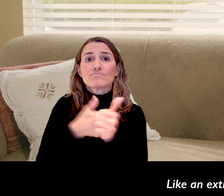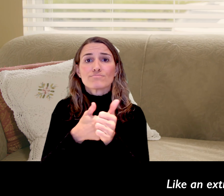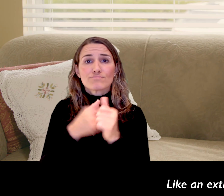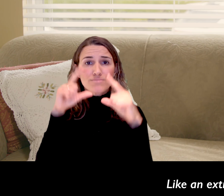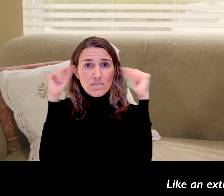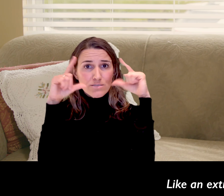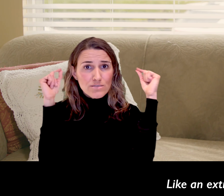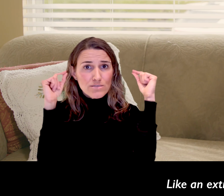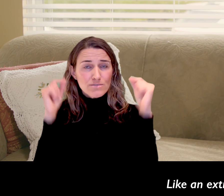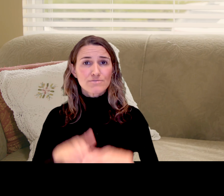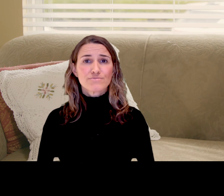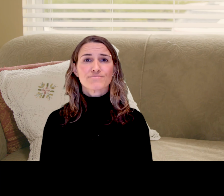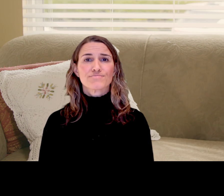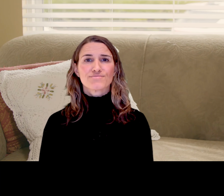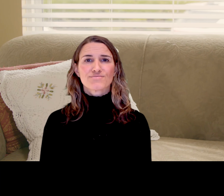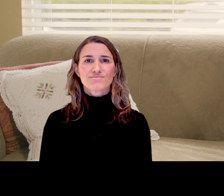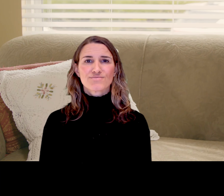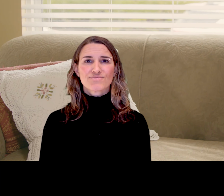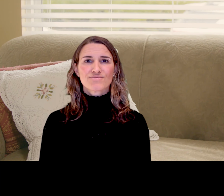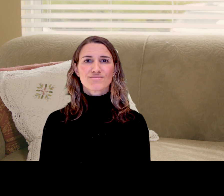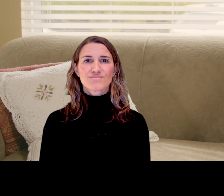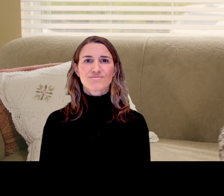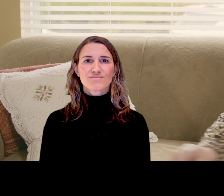of glasses.